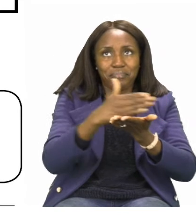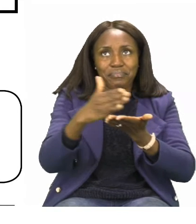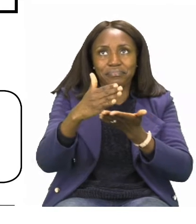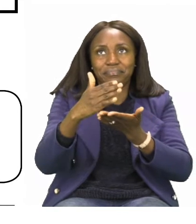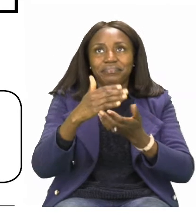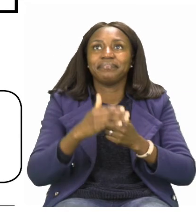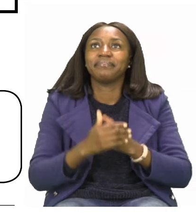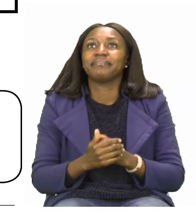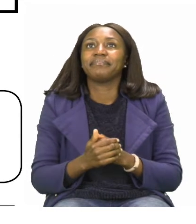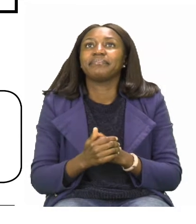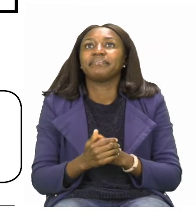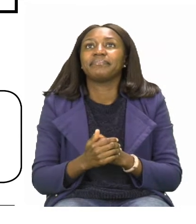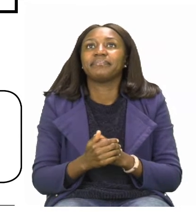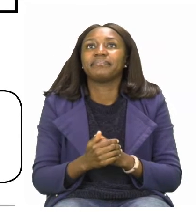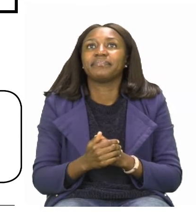share.